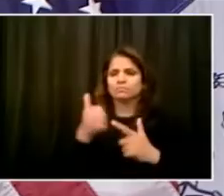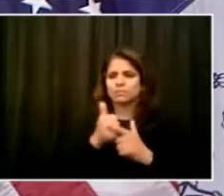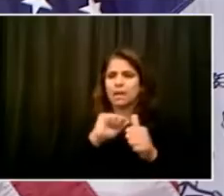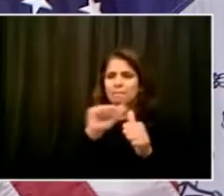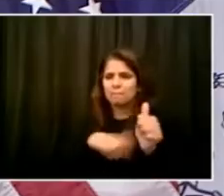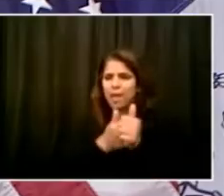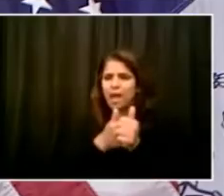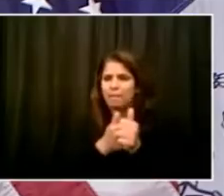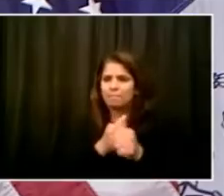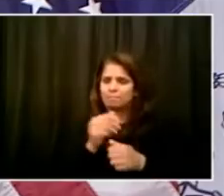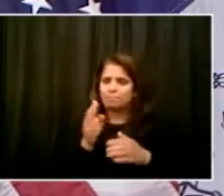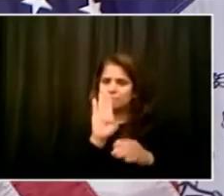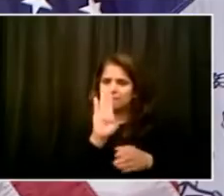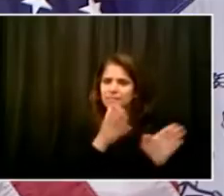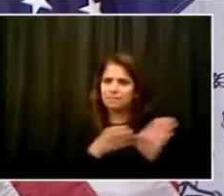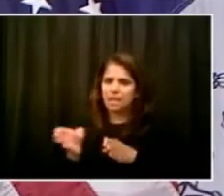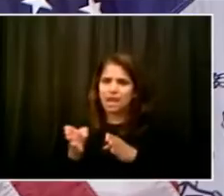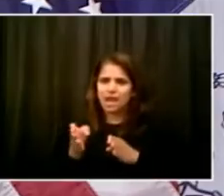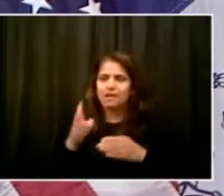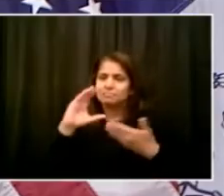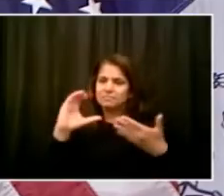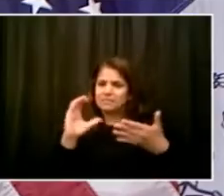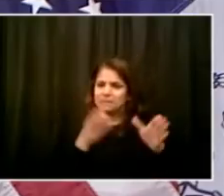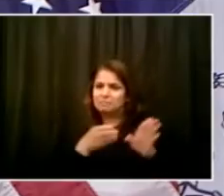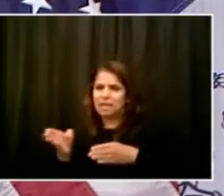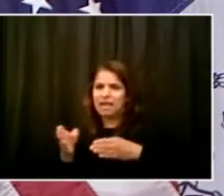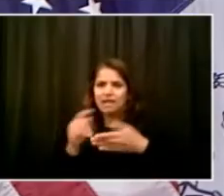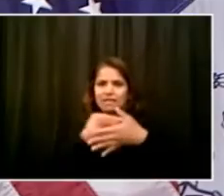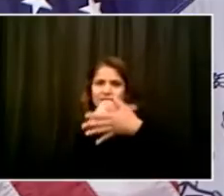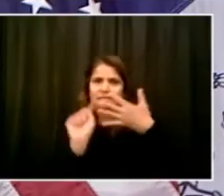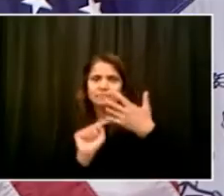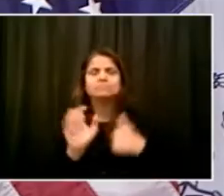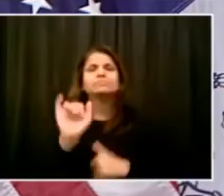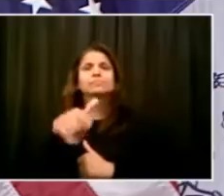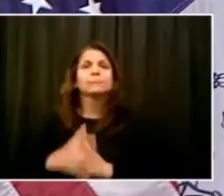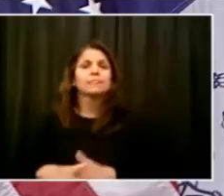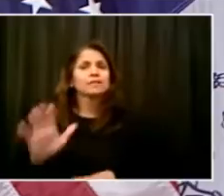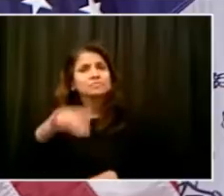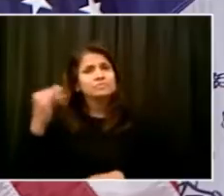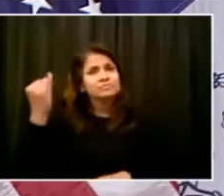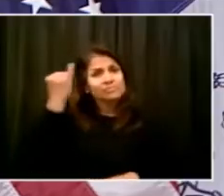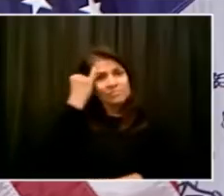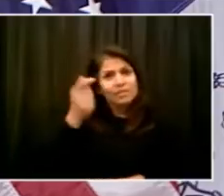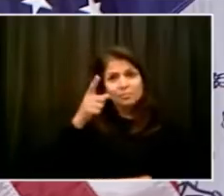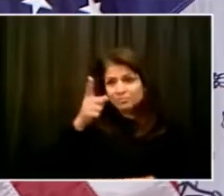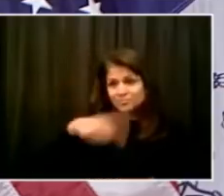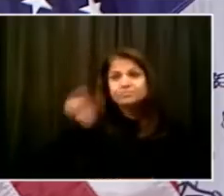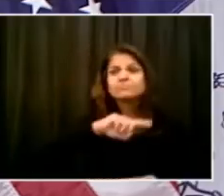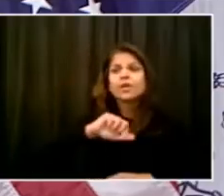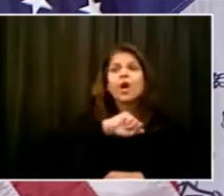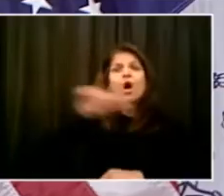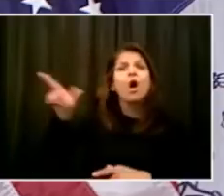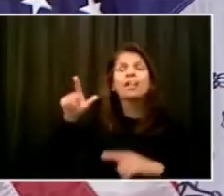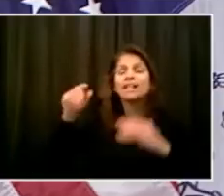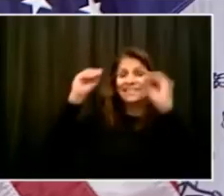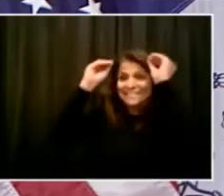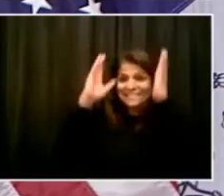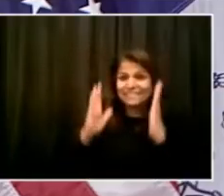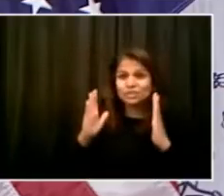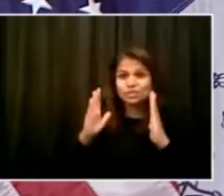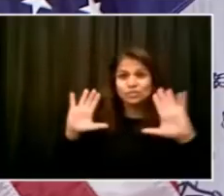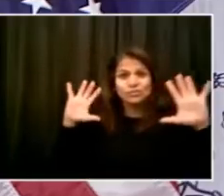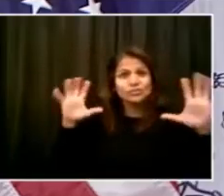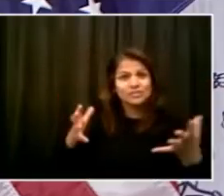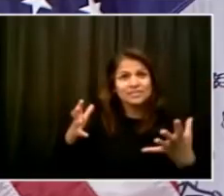is achieving the same thing as kids in classrooms. So we'll balance it, but it'll always be about safety first.